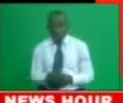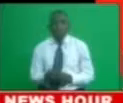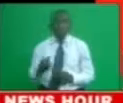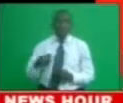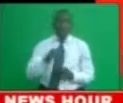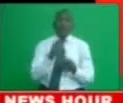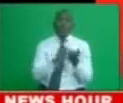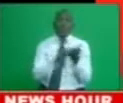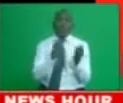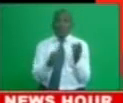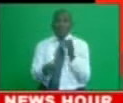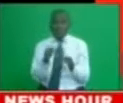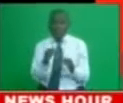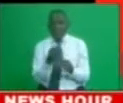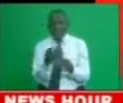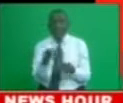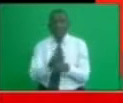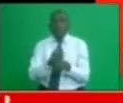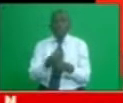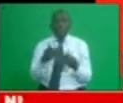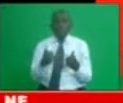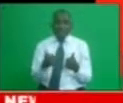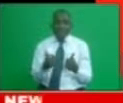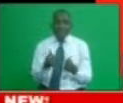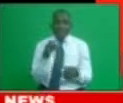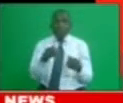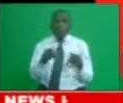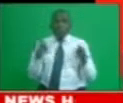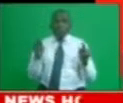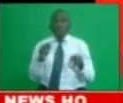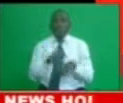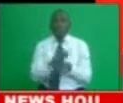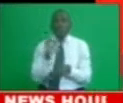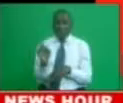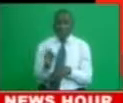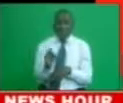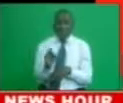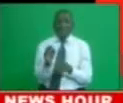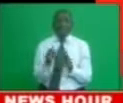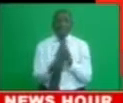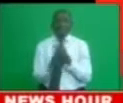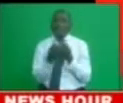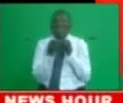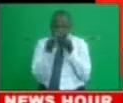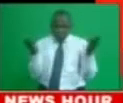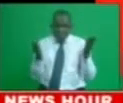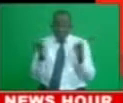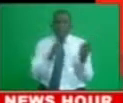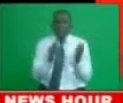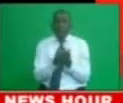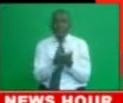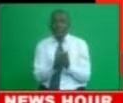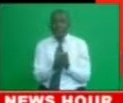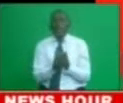we believe that if it works out well in court on Friday, we'll go on air and let people understand that the exercise